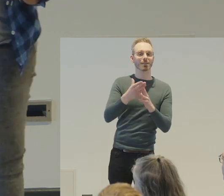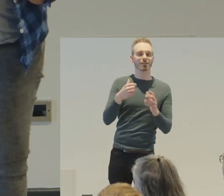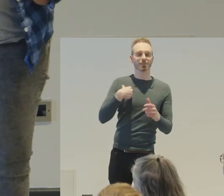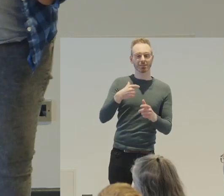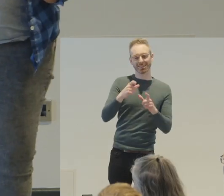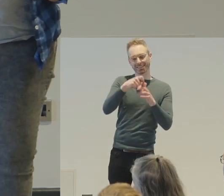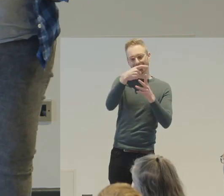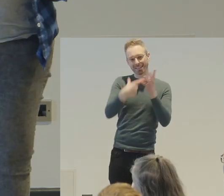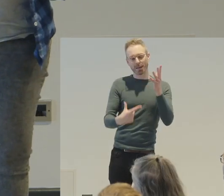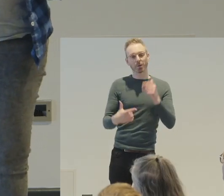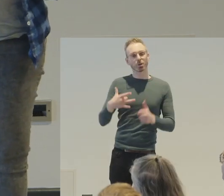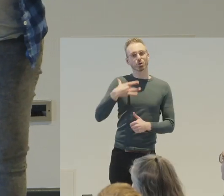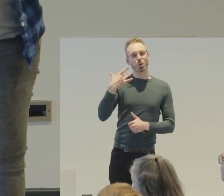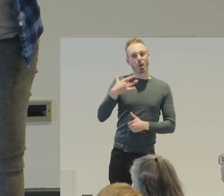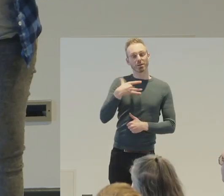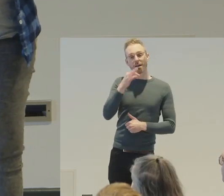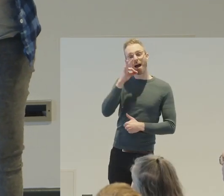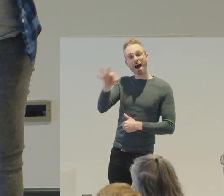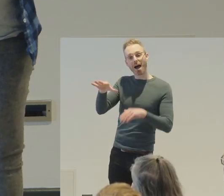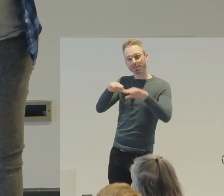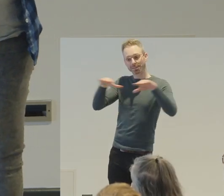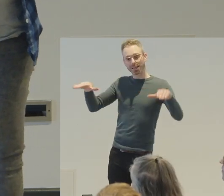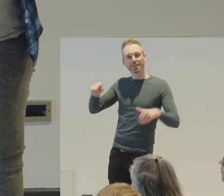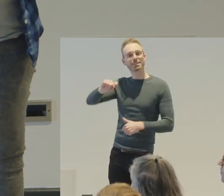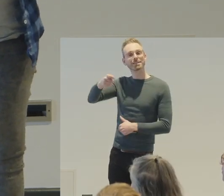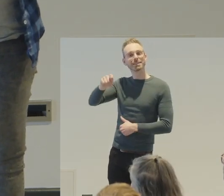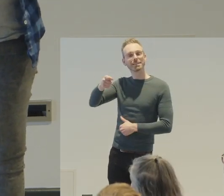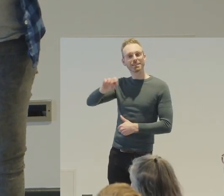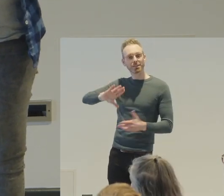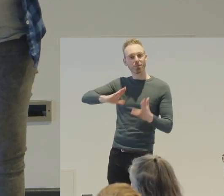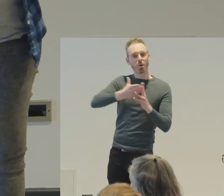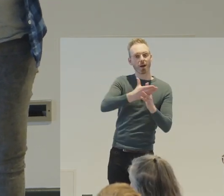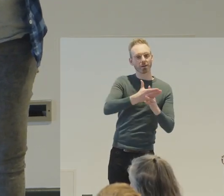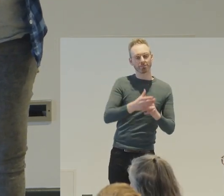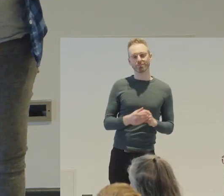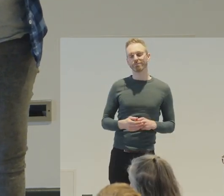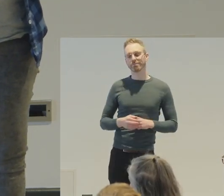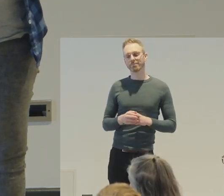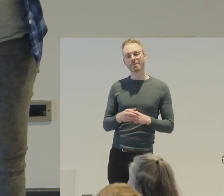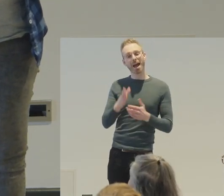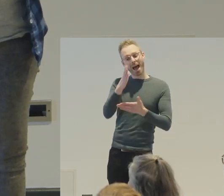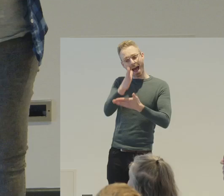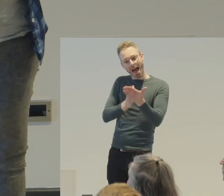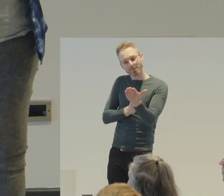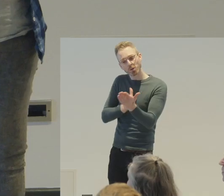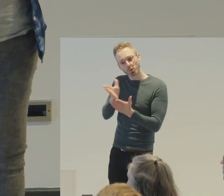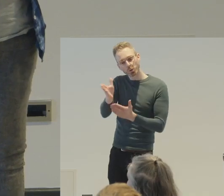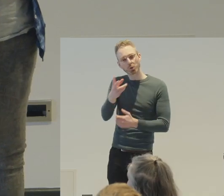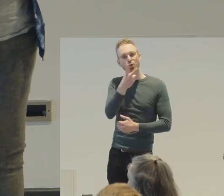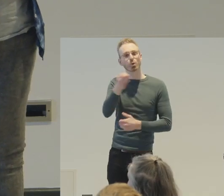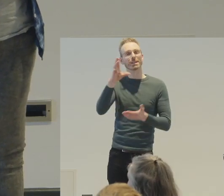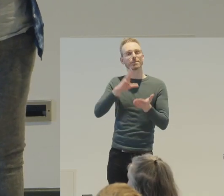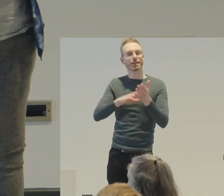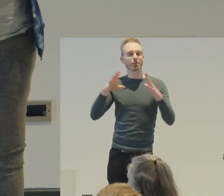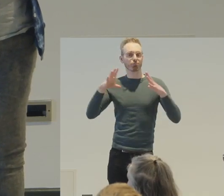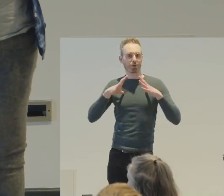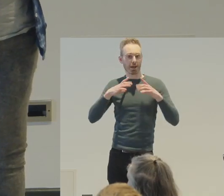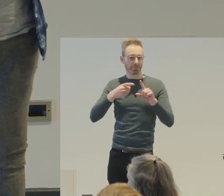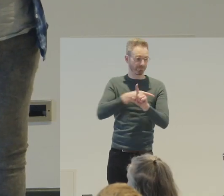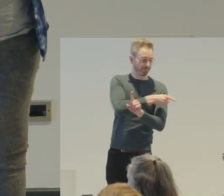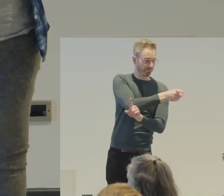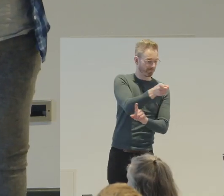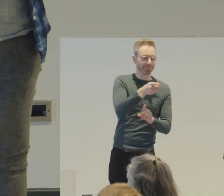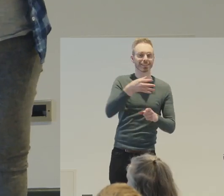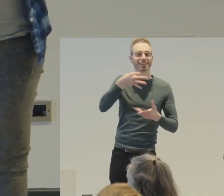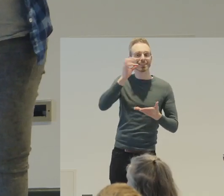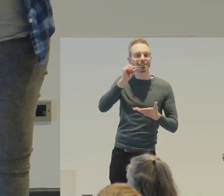there will be a break halfway through for 20 minutes, and there will be refreshments out of this door.